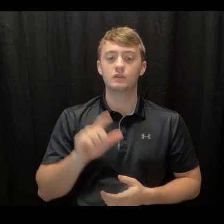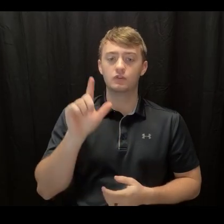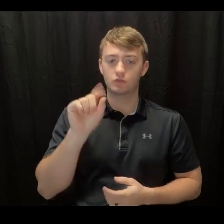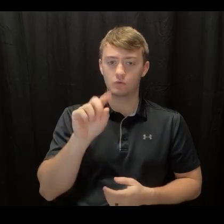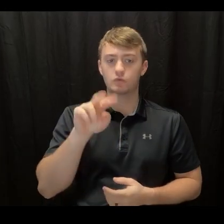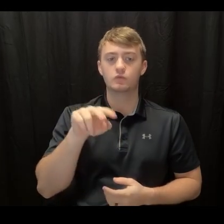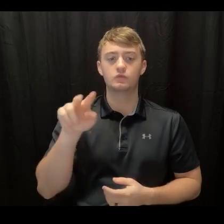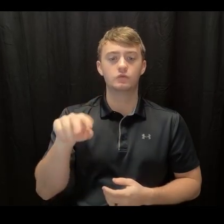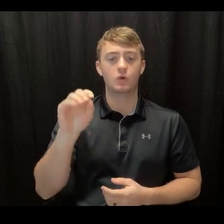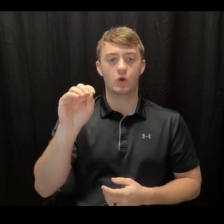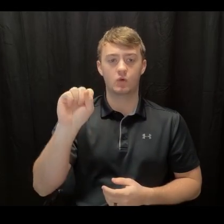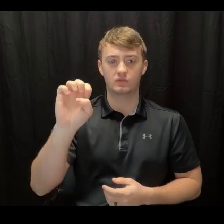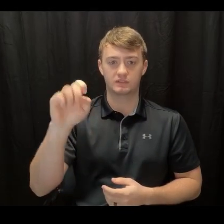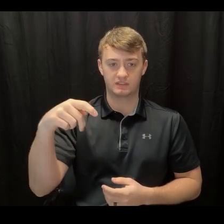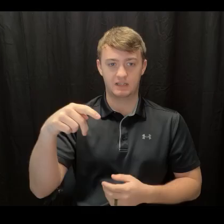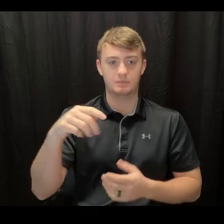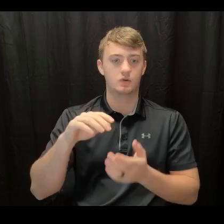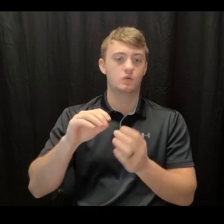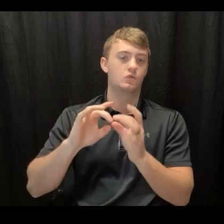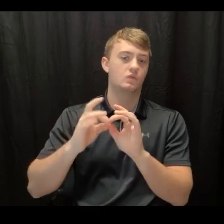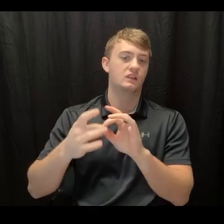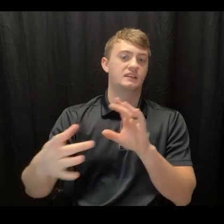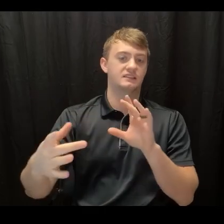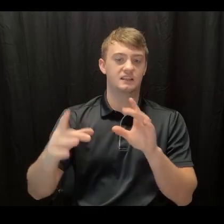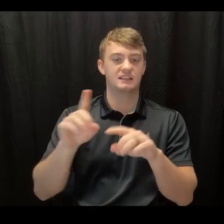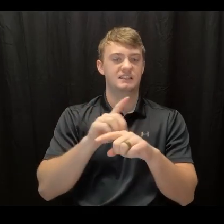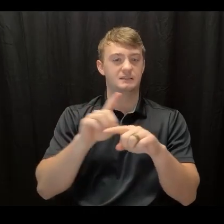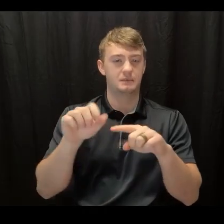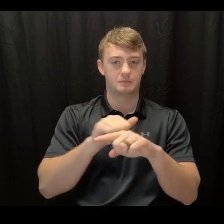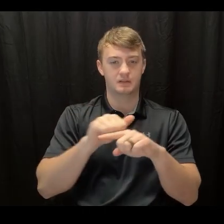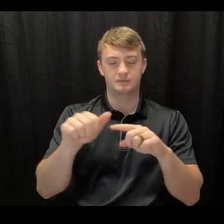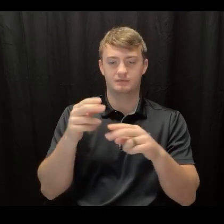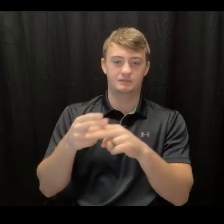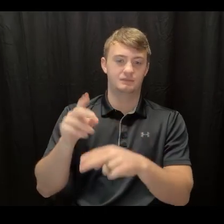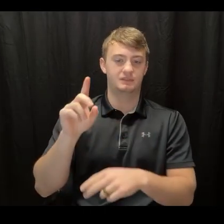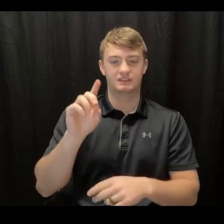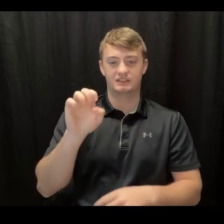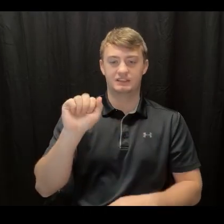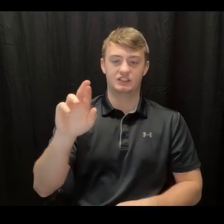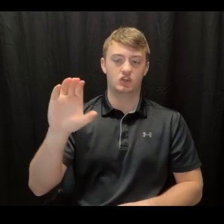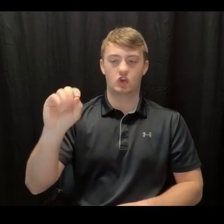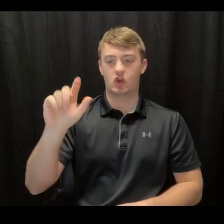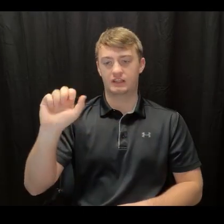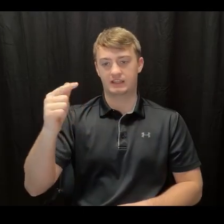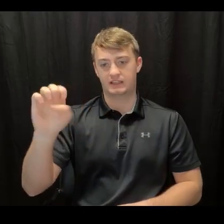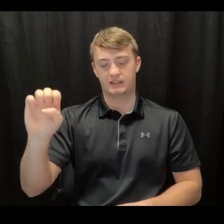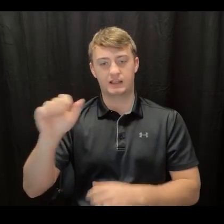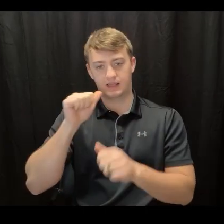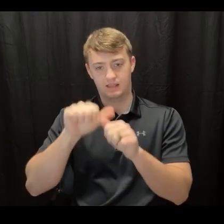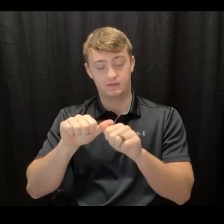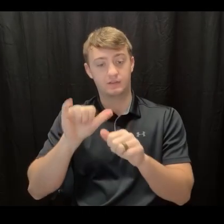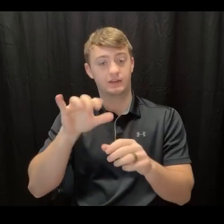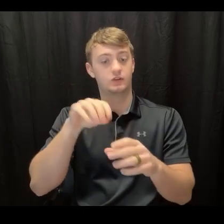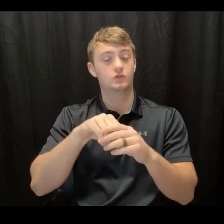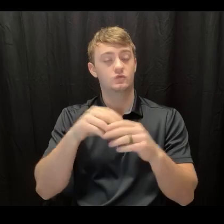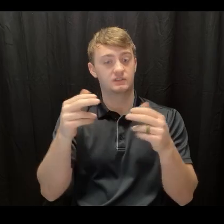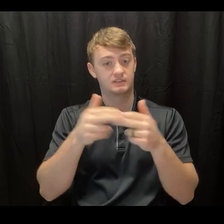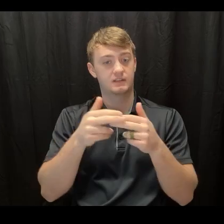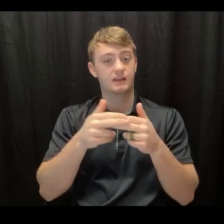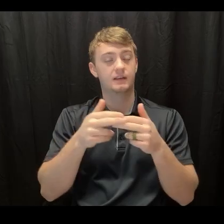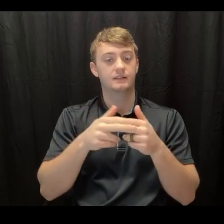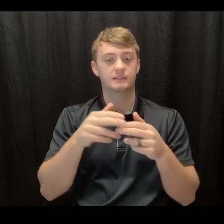In 2022, OSEP released a discipline package that included a Dear Colleague letter. This Dear Colleague letter, quoted on the